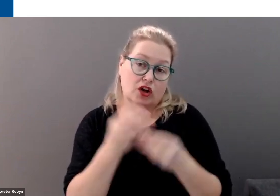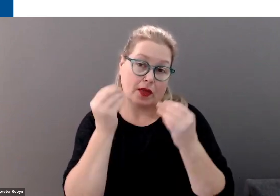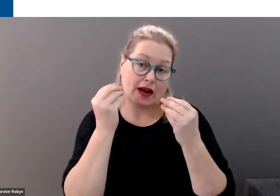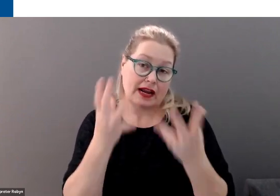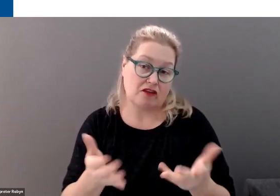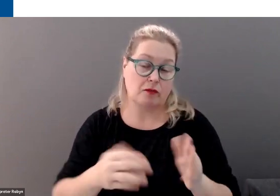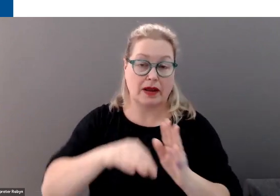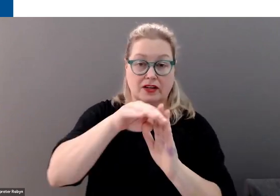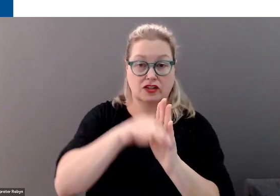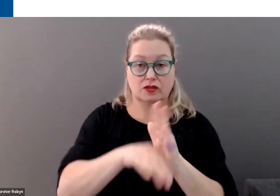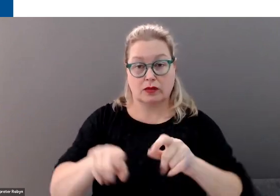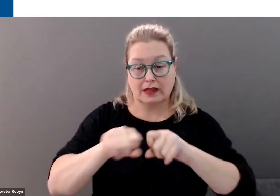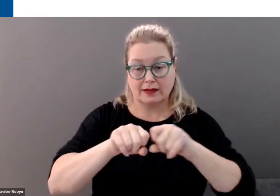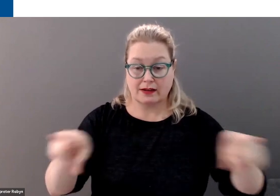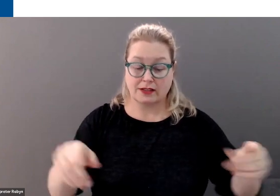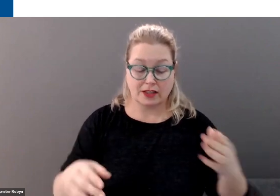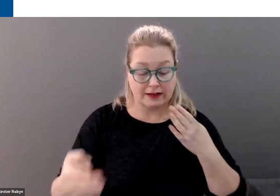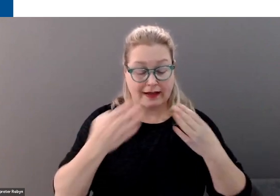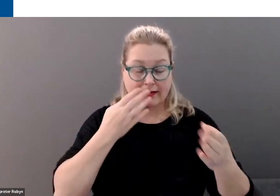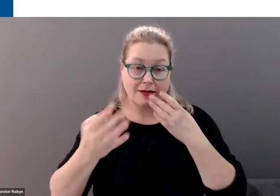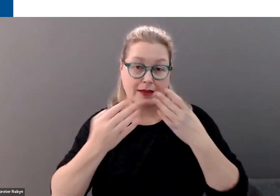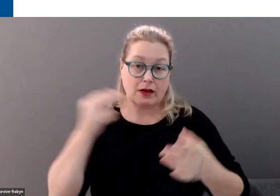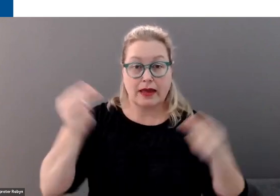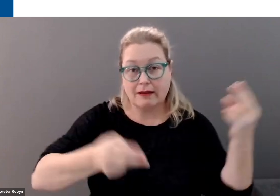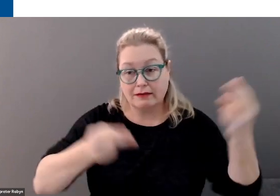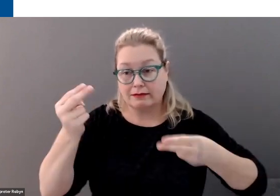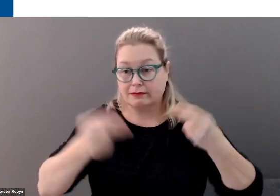So thank you everybody for being on today. Thank